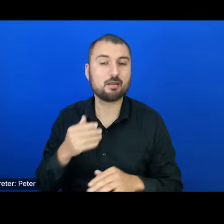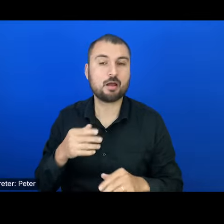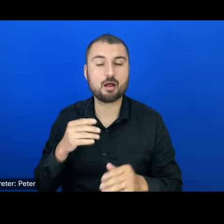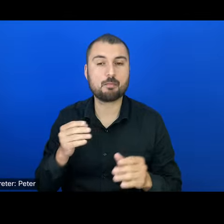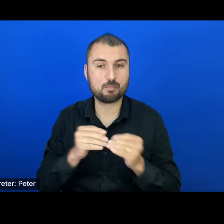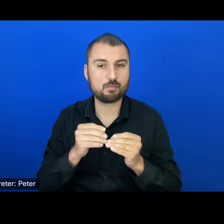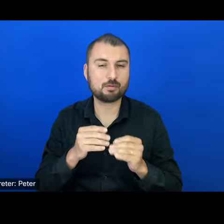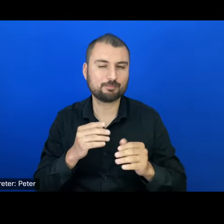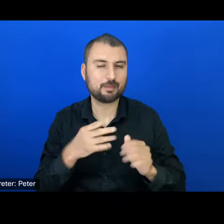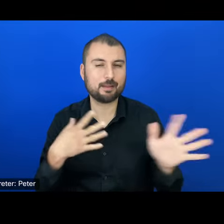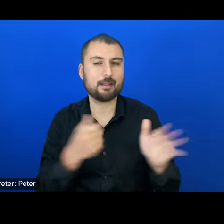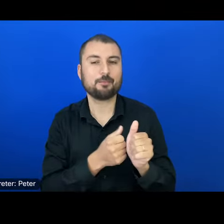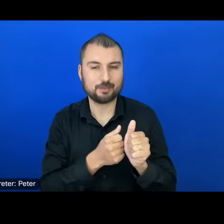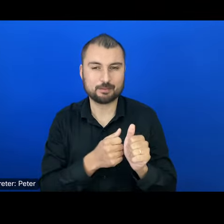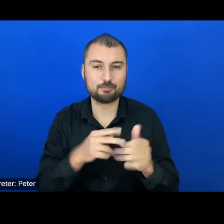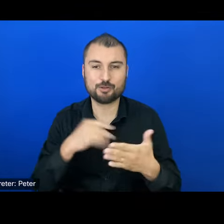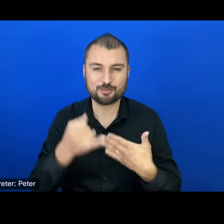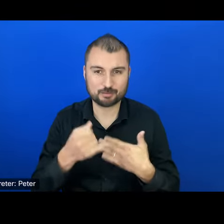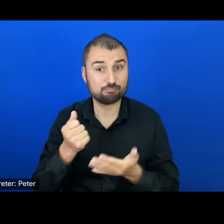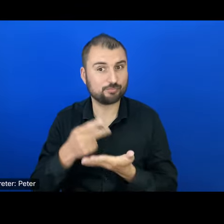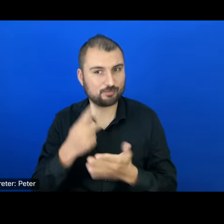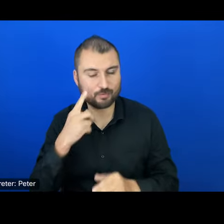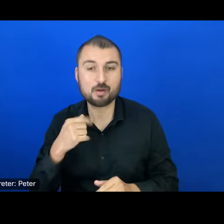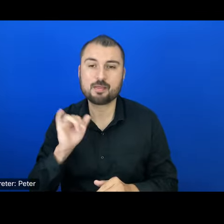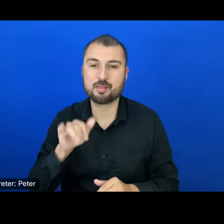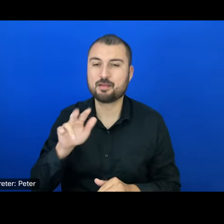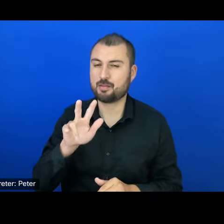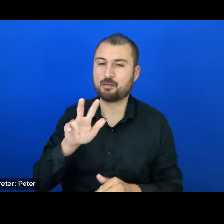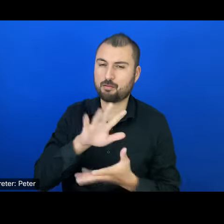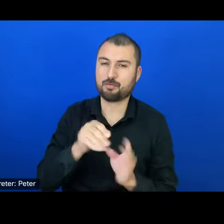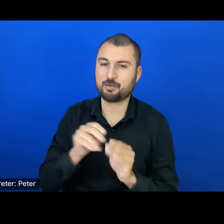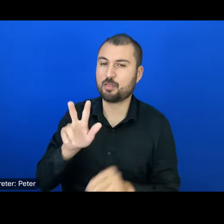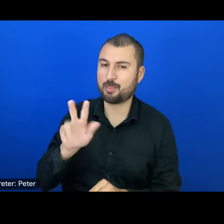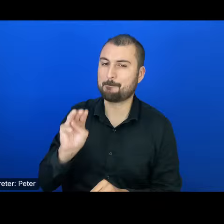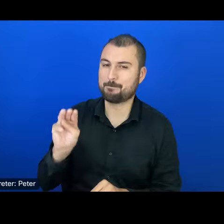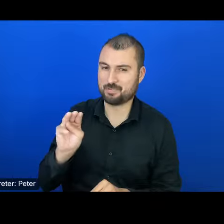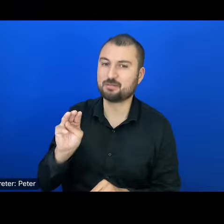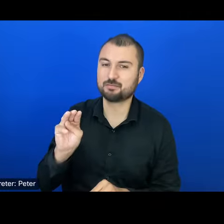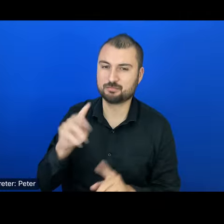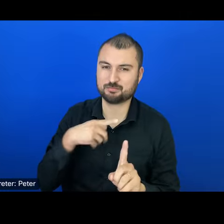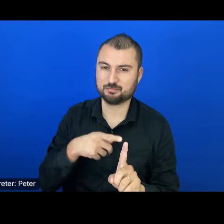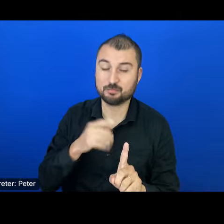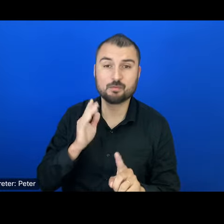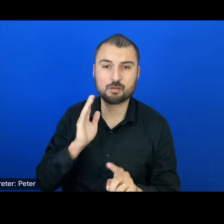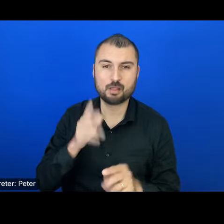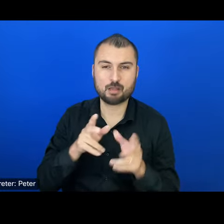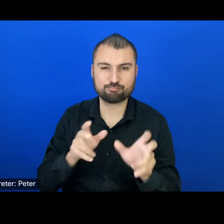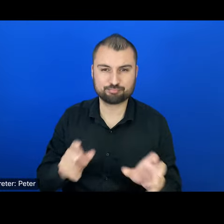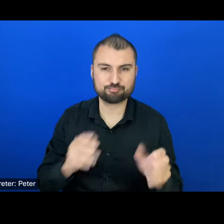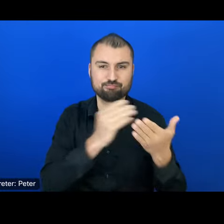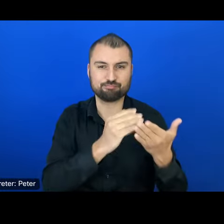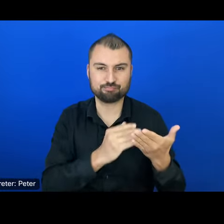for, and they consist of $3 million in total, and I do have a breakdown of what those would